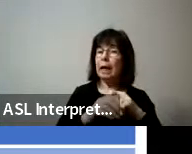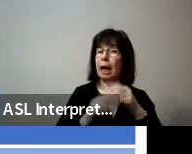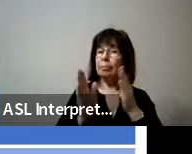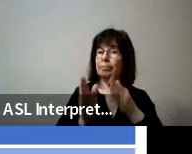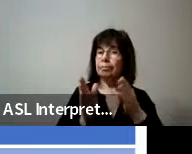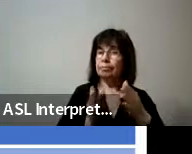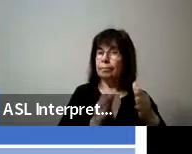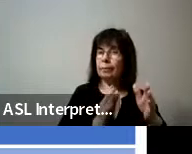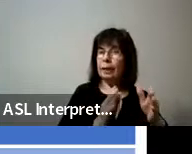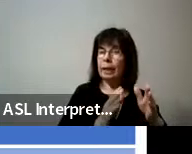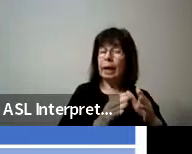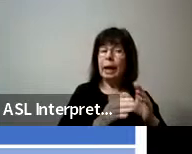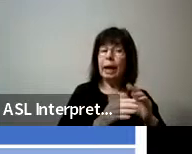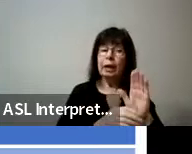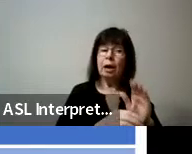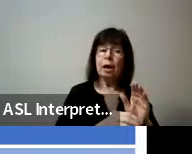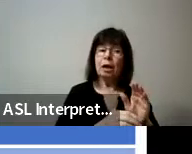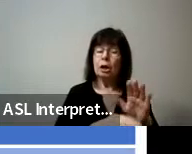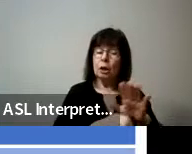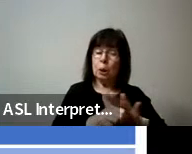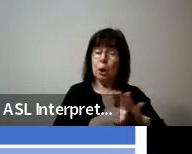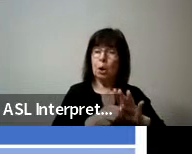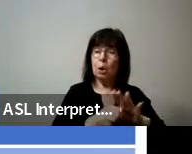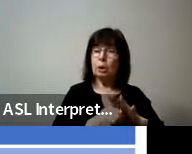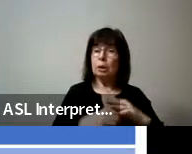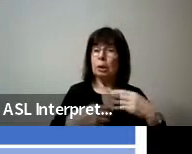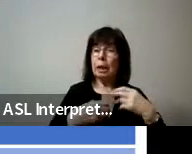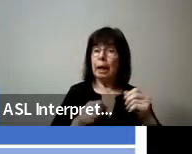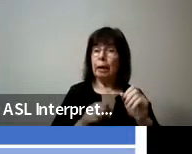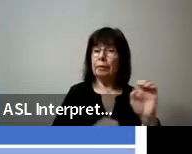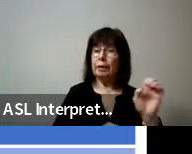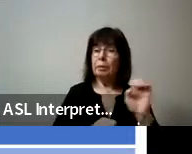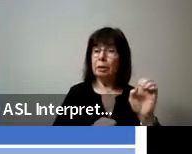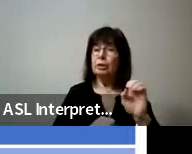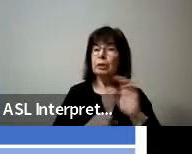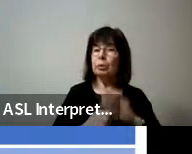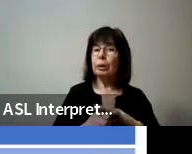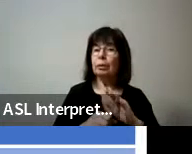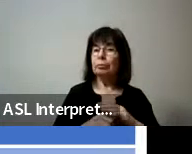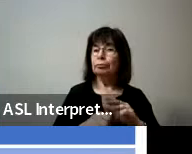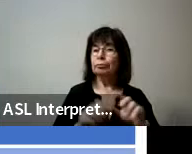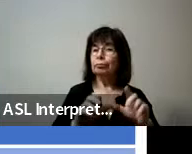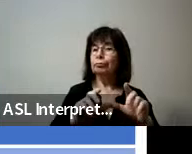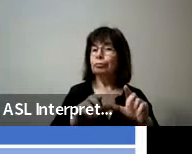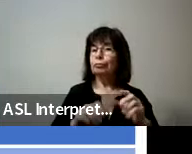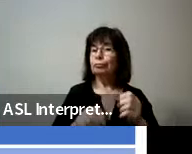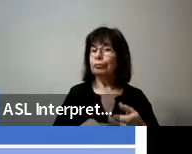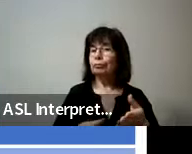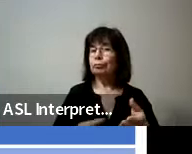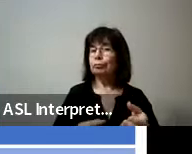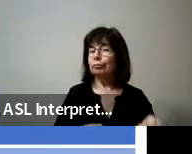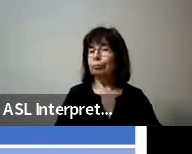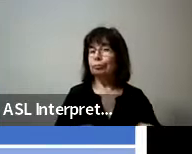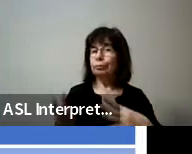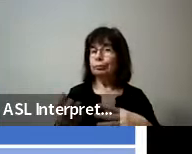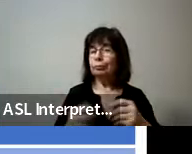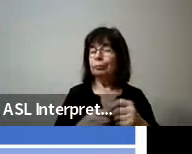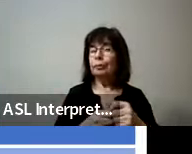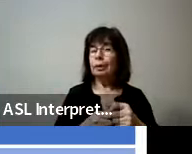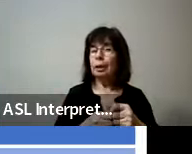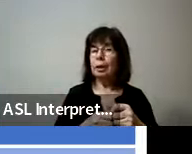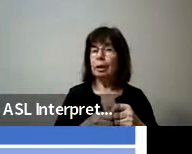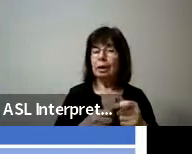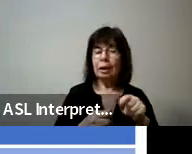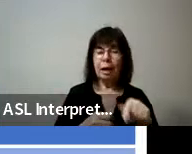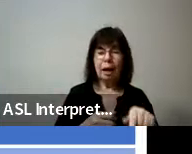health emergency if local conditions permit. Again, we're a slight uptick in the wastewater this week. I'm